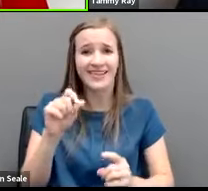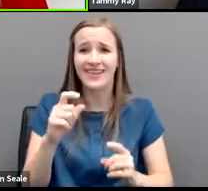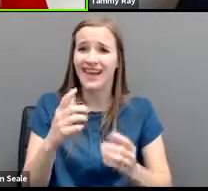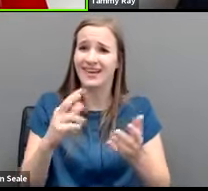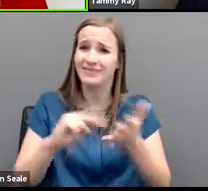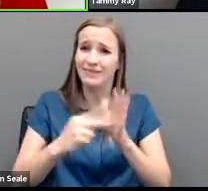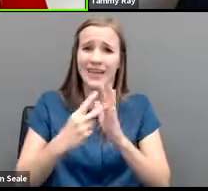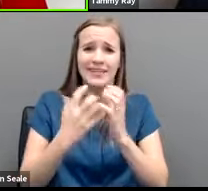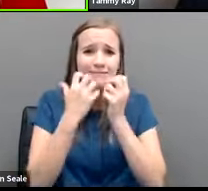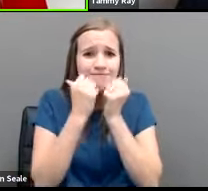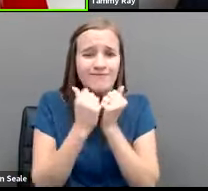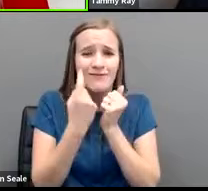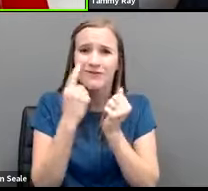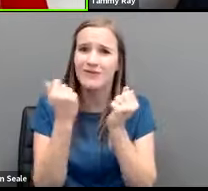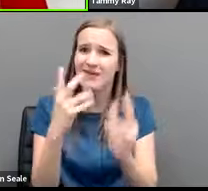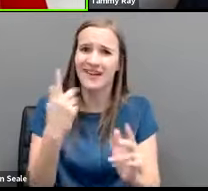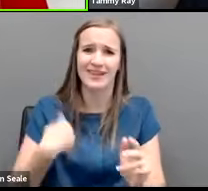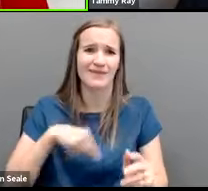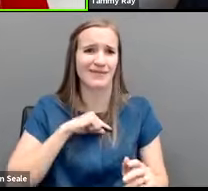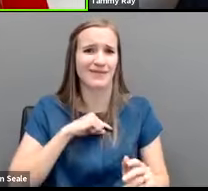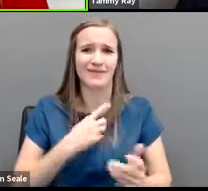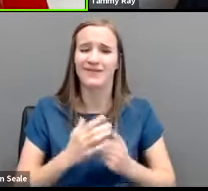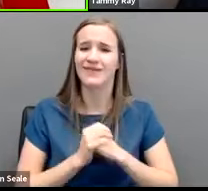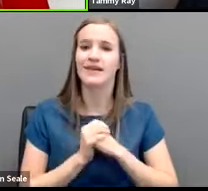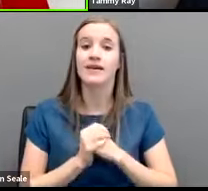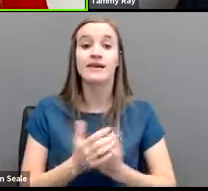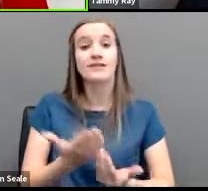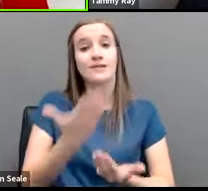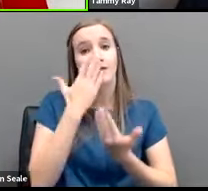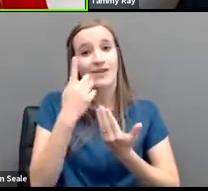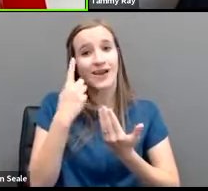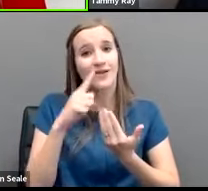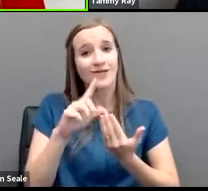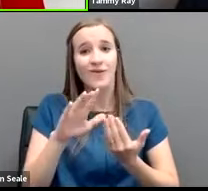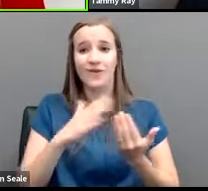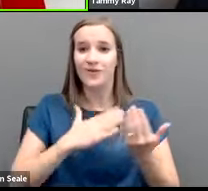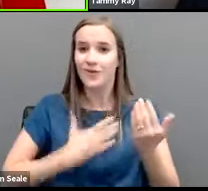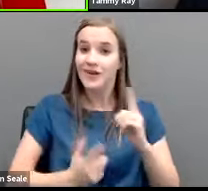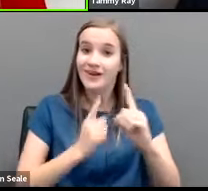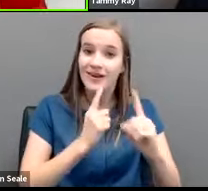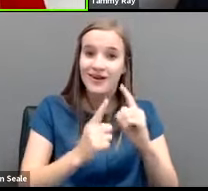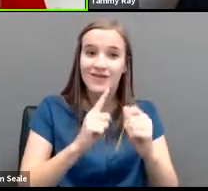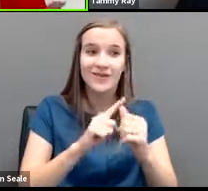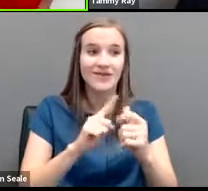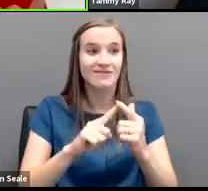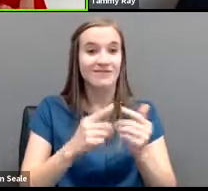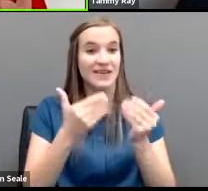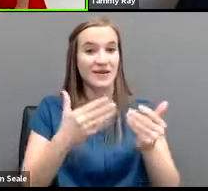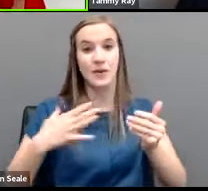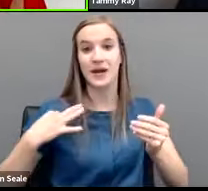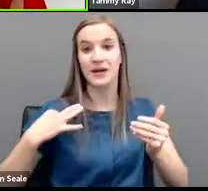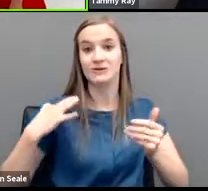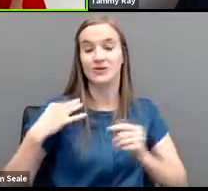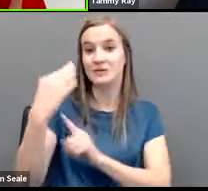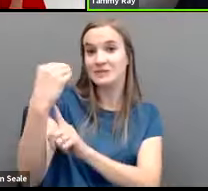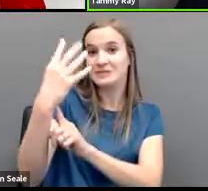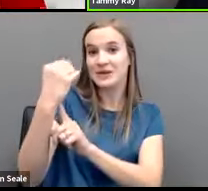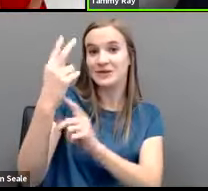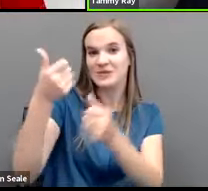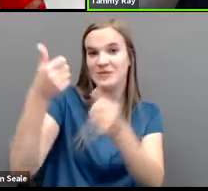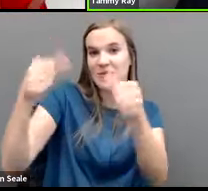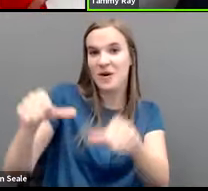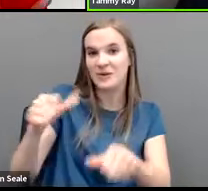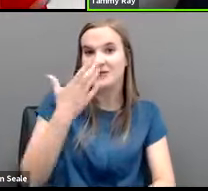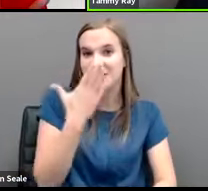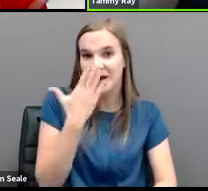taking the time to take a picture and put it up and share it with your community. If you want to participate